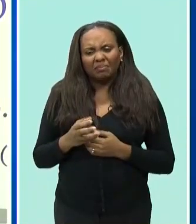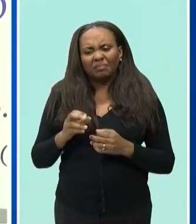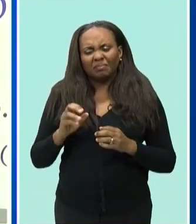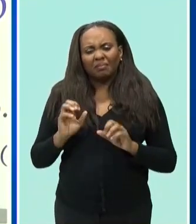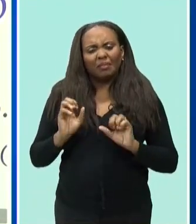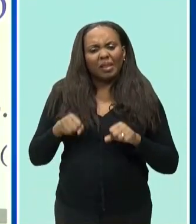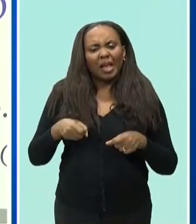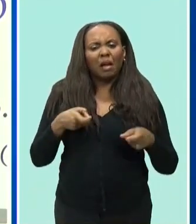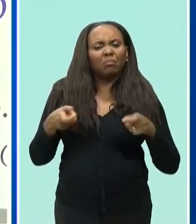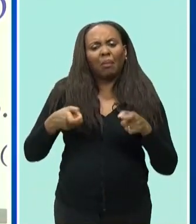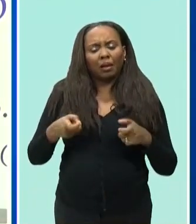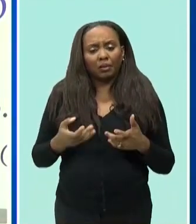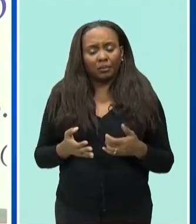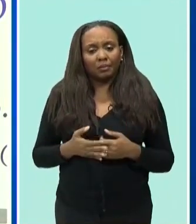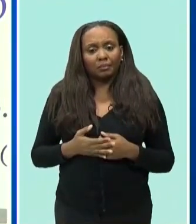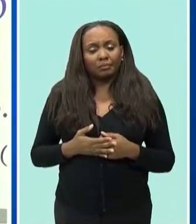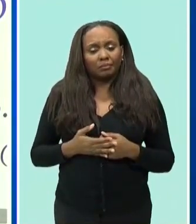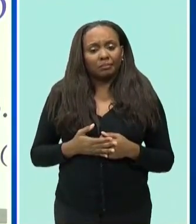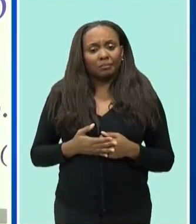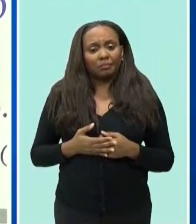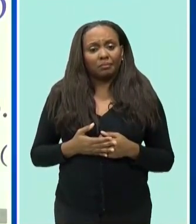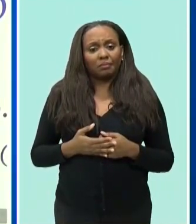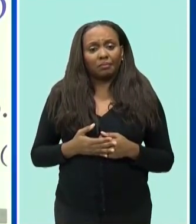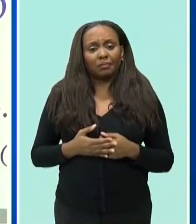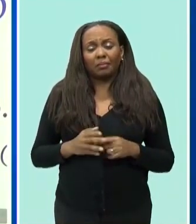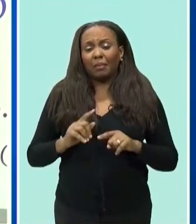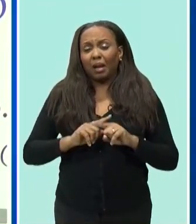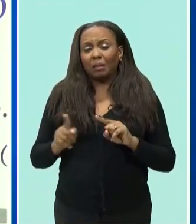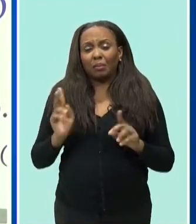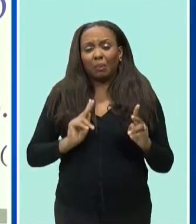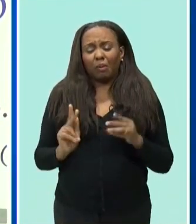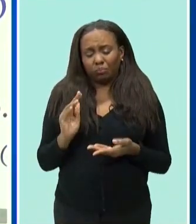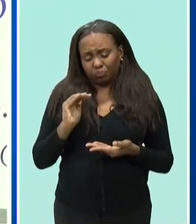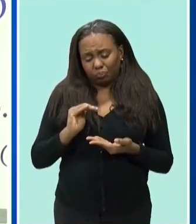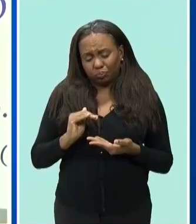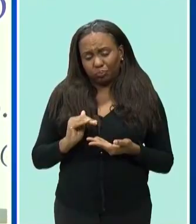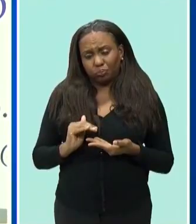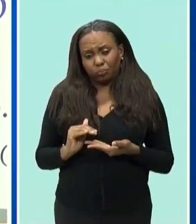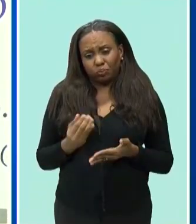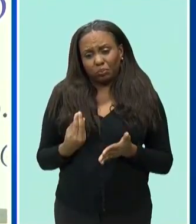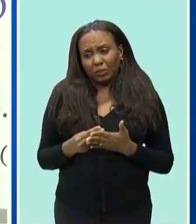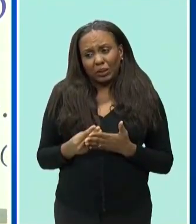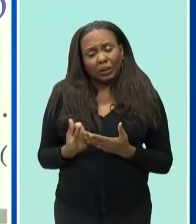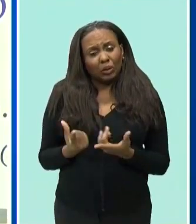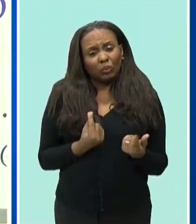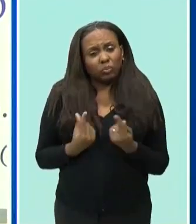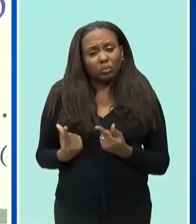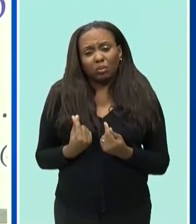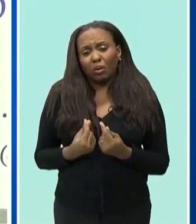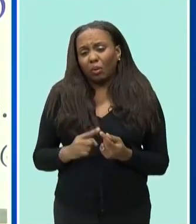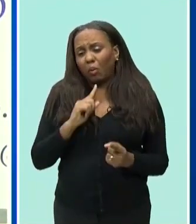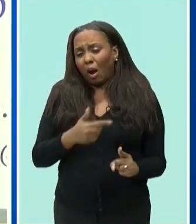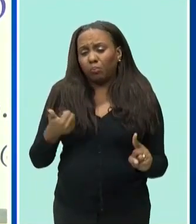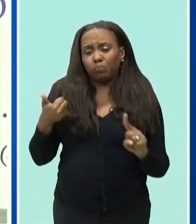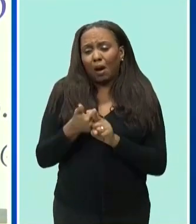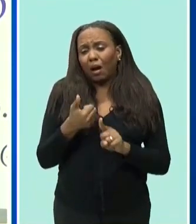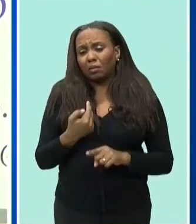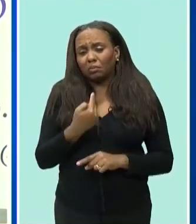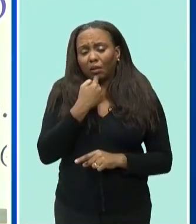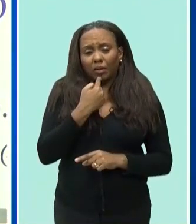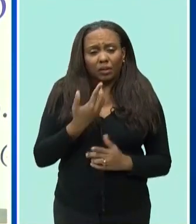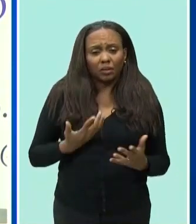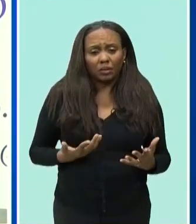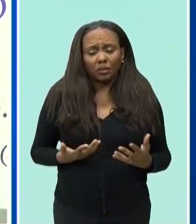such increases, certainly it is going to have a severe and significant